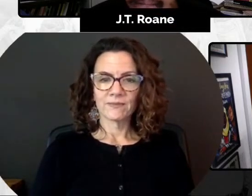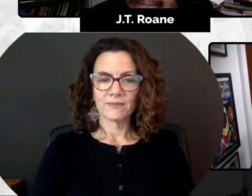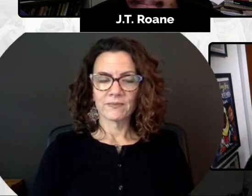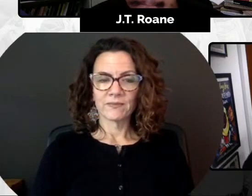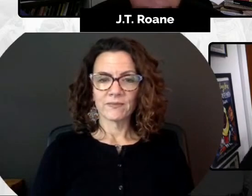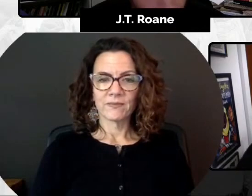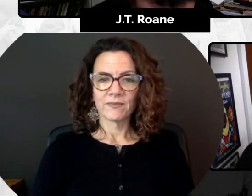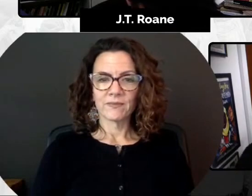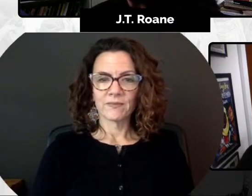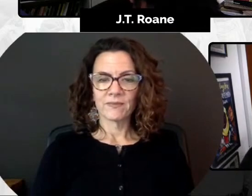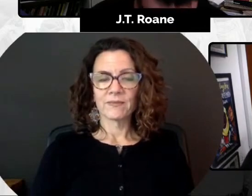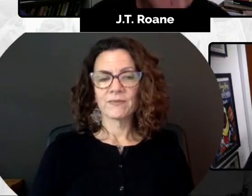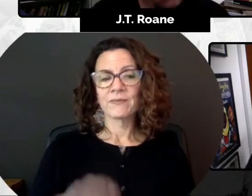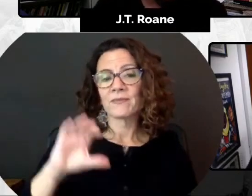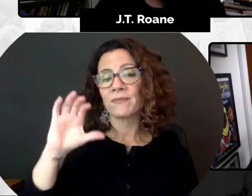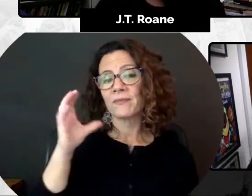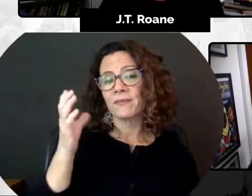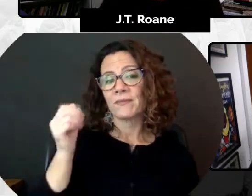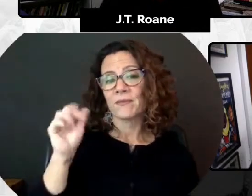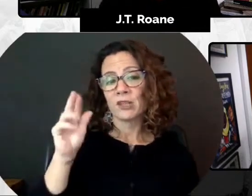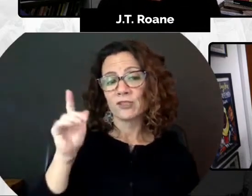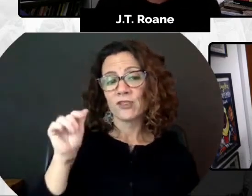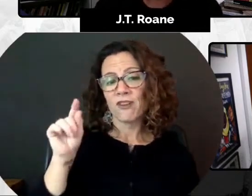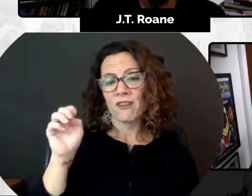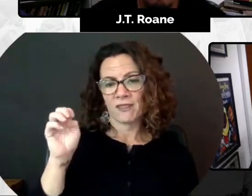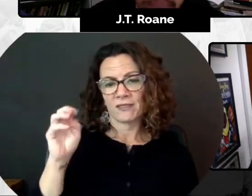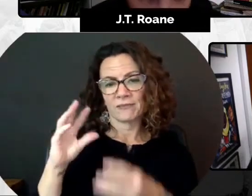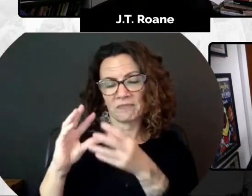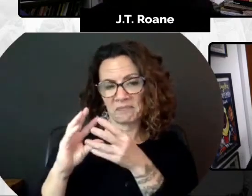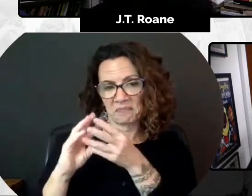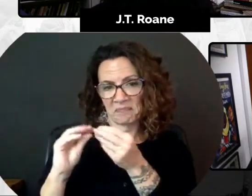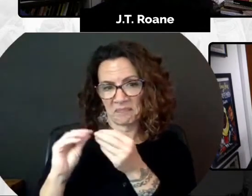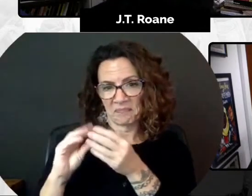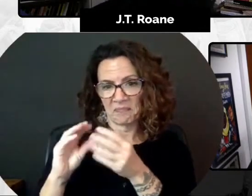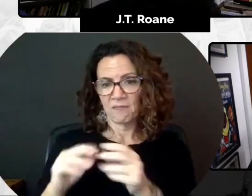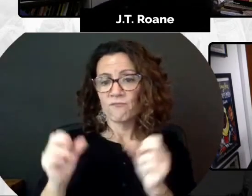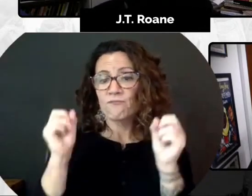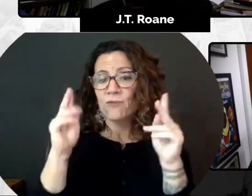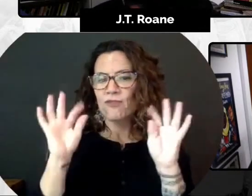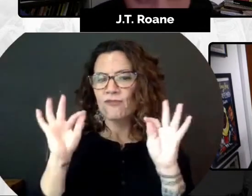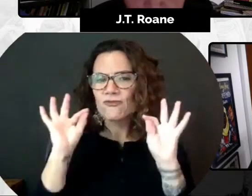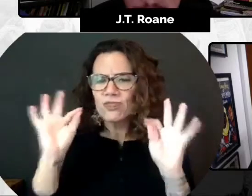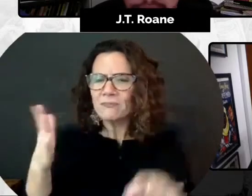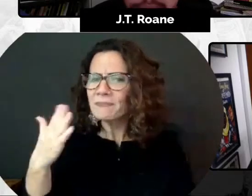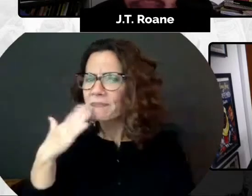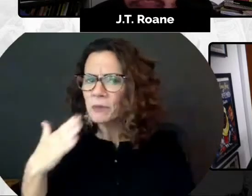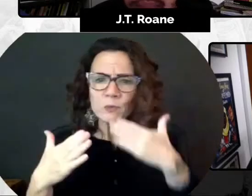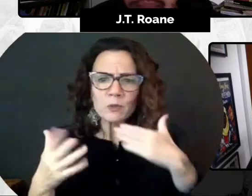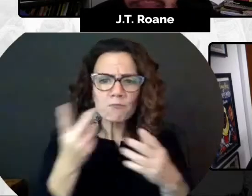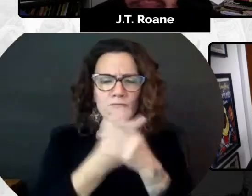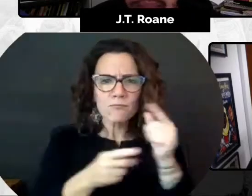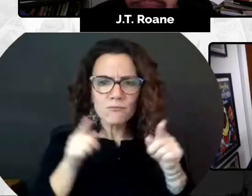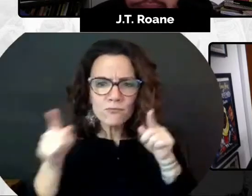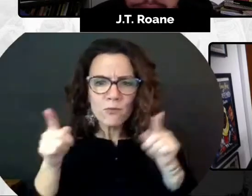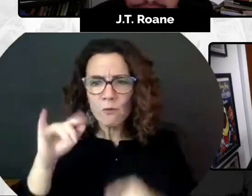Okay, great. Yeah, thank you both, JT and BP. Yeah, I think just to kind of like riff a little bit on